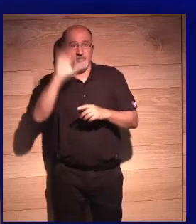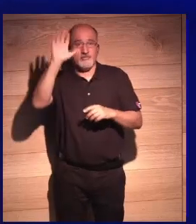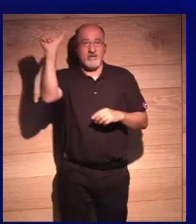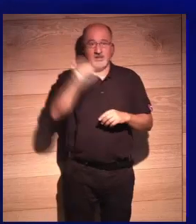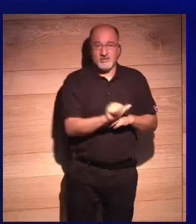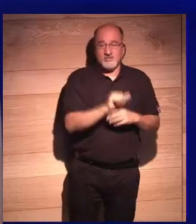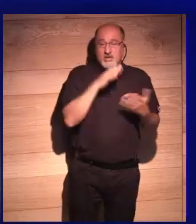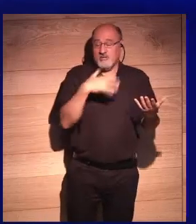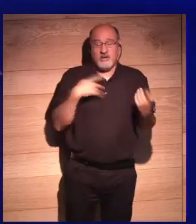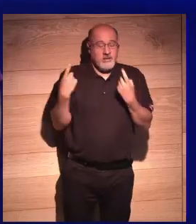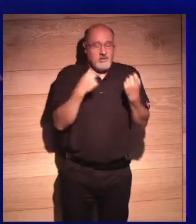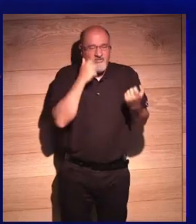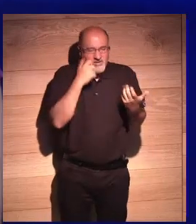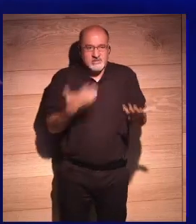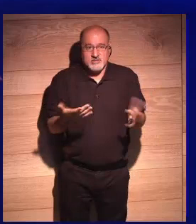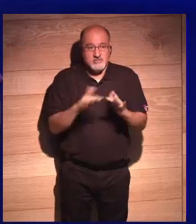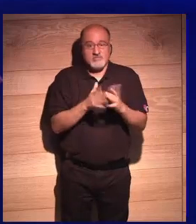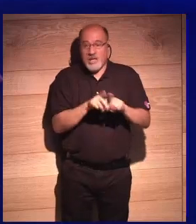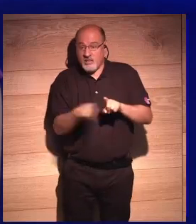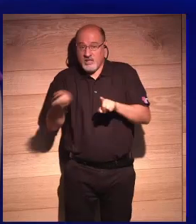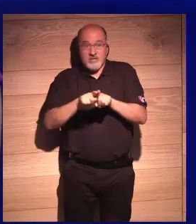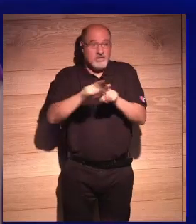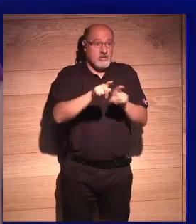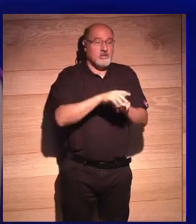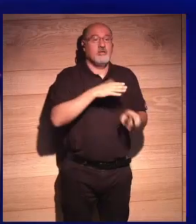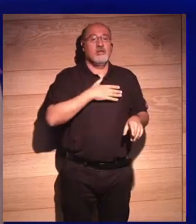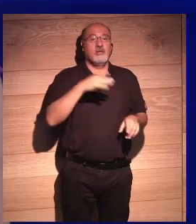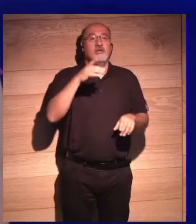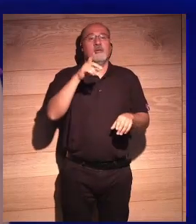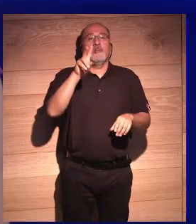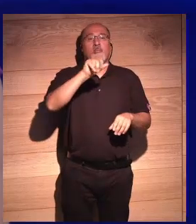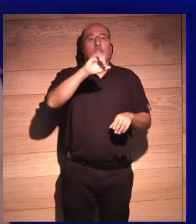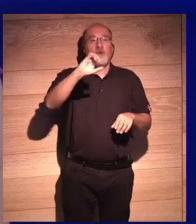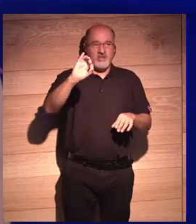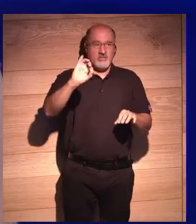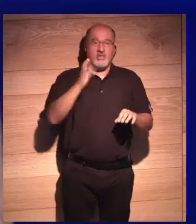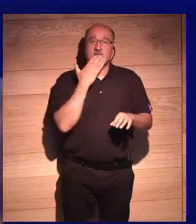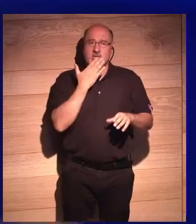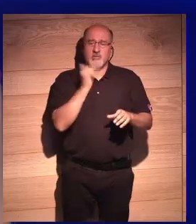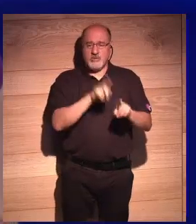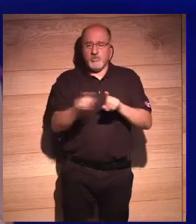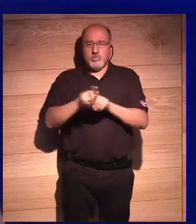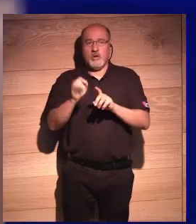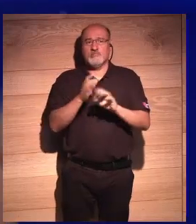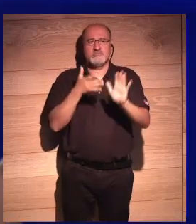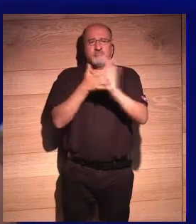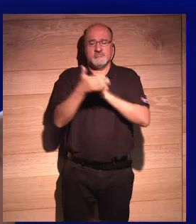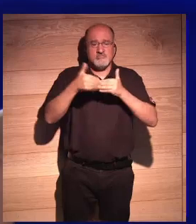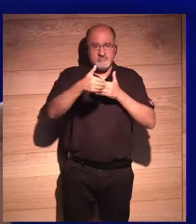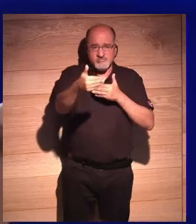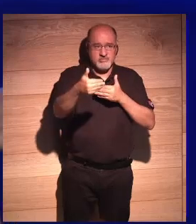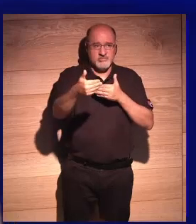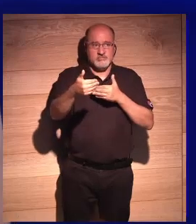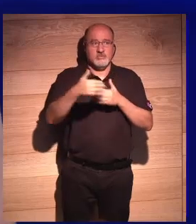I love virtual reality, but I love reality too, so I need that physical touch. So devoid alternatives for